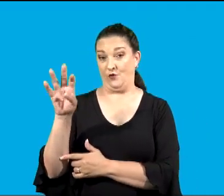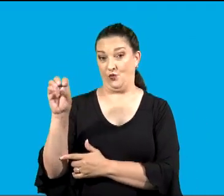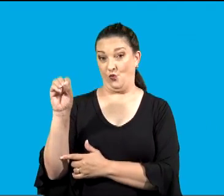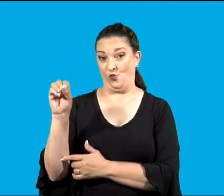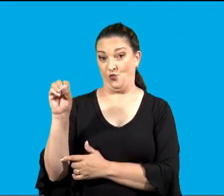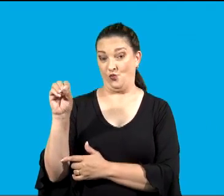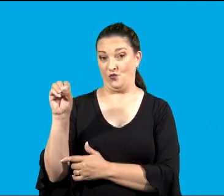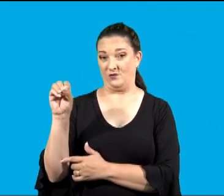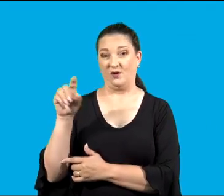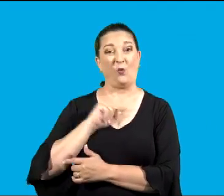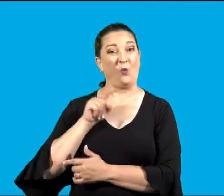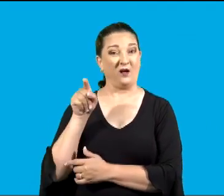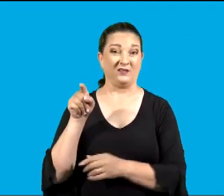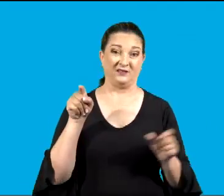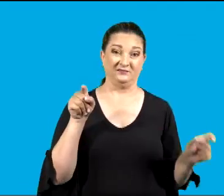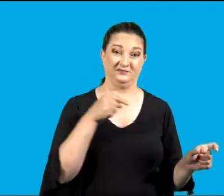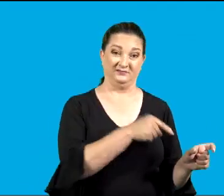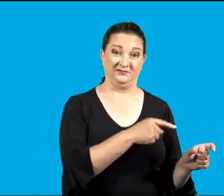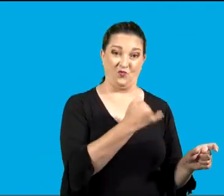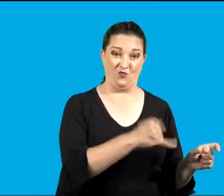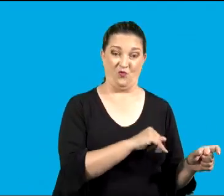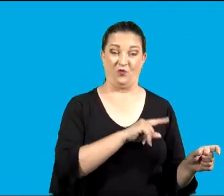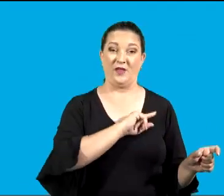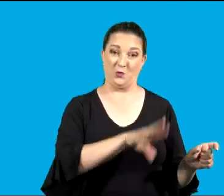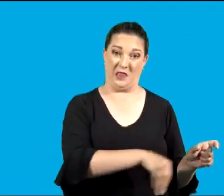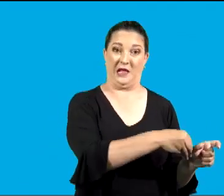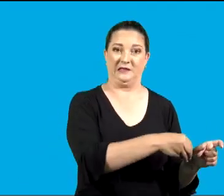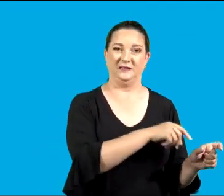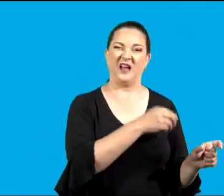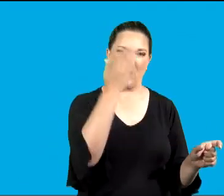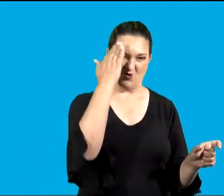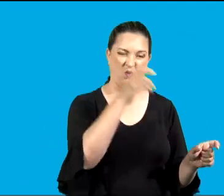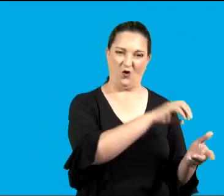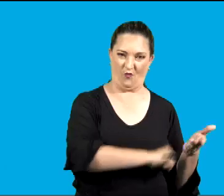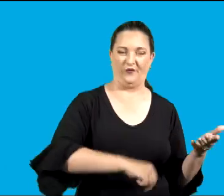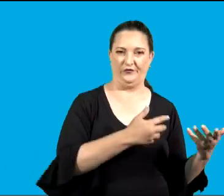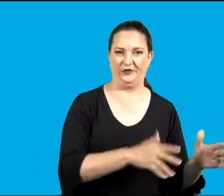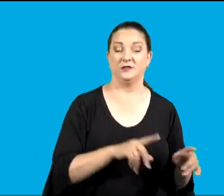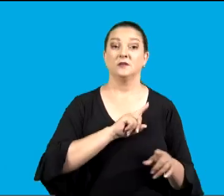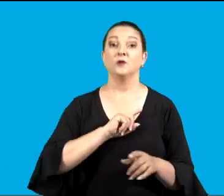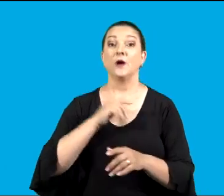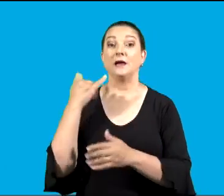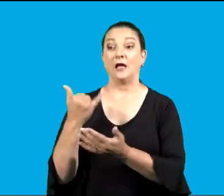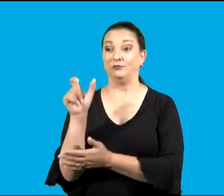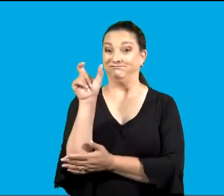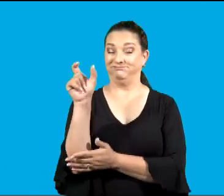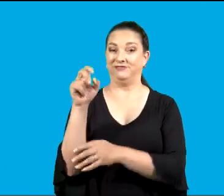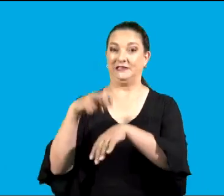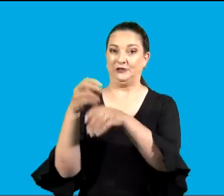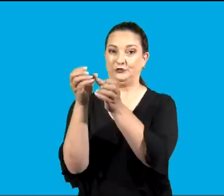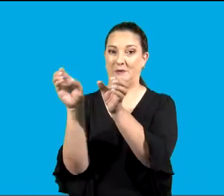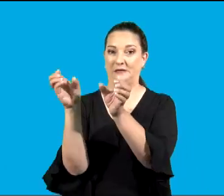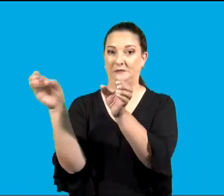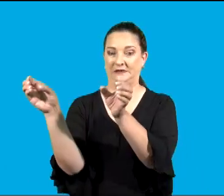98,400, which was added incorrectly. And then I know that it should be split. I multiply